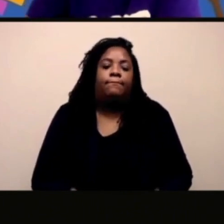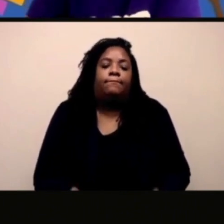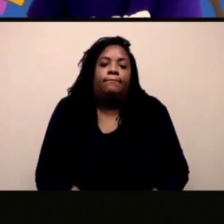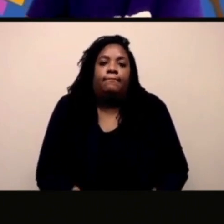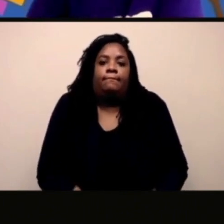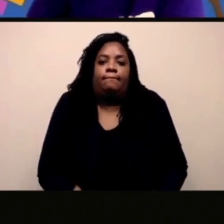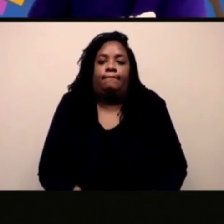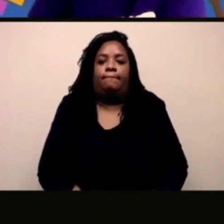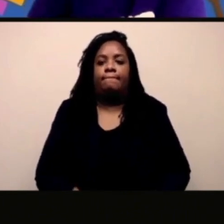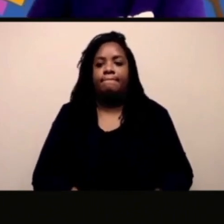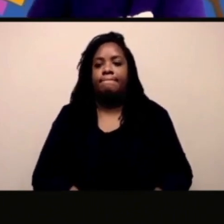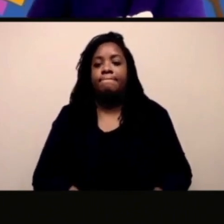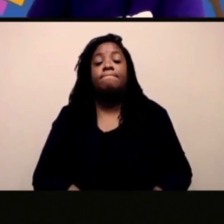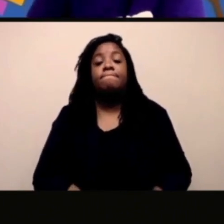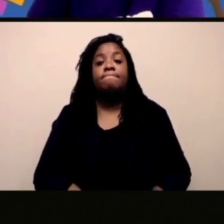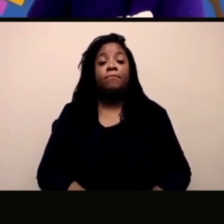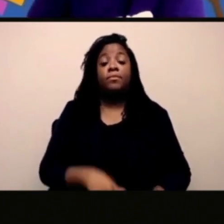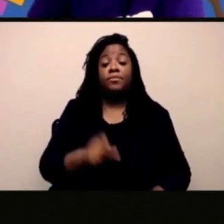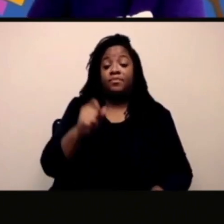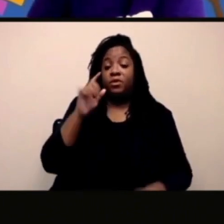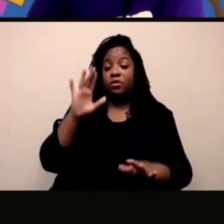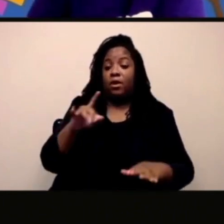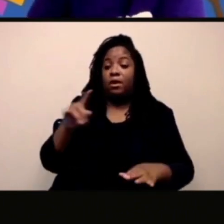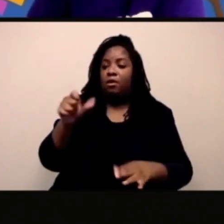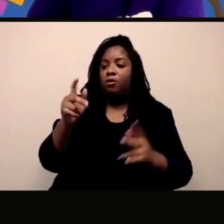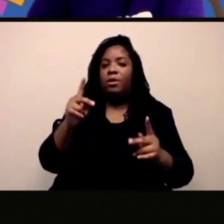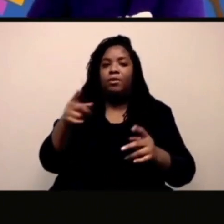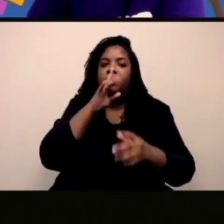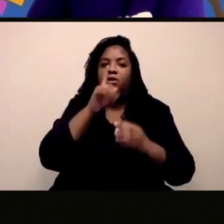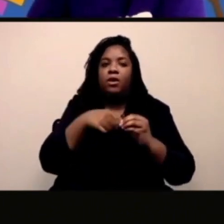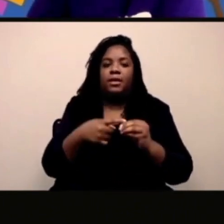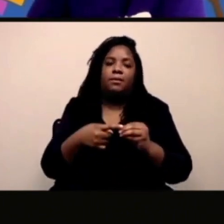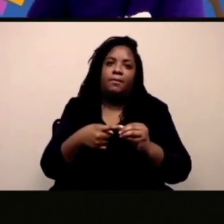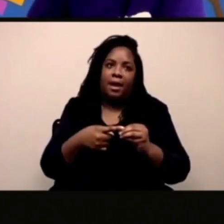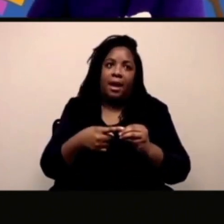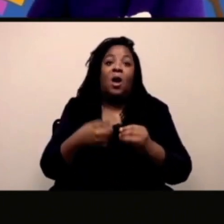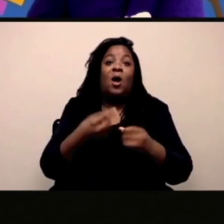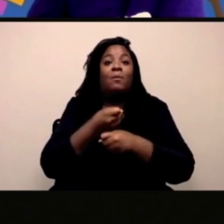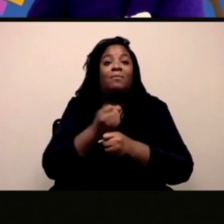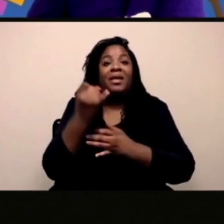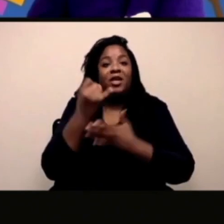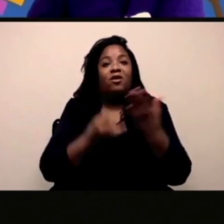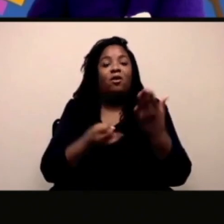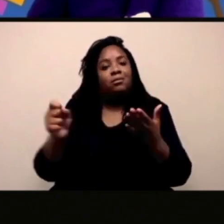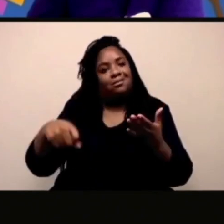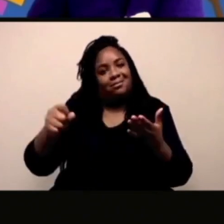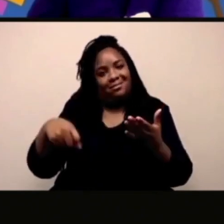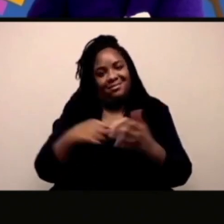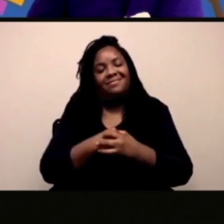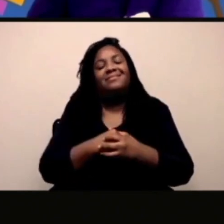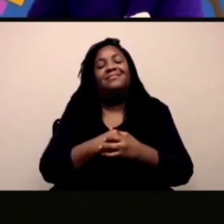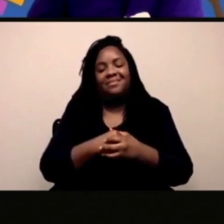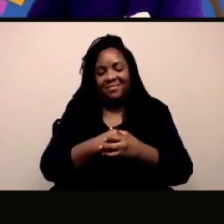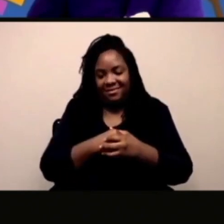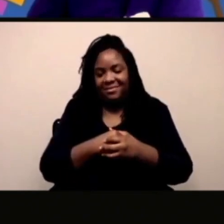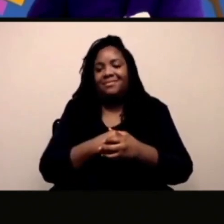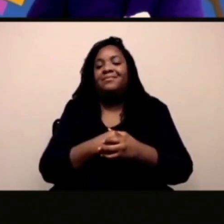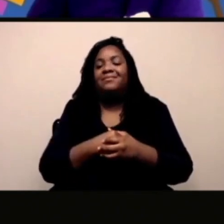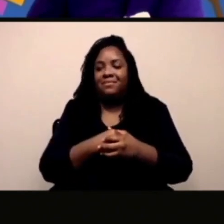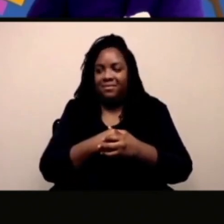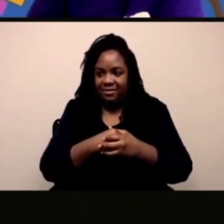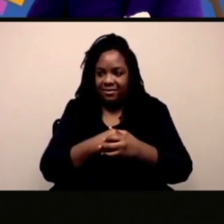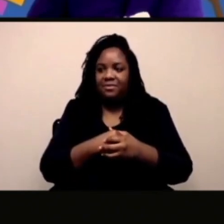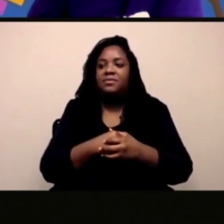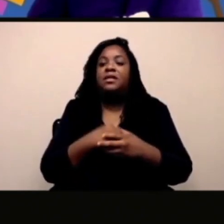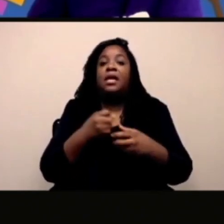Yeah, that's great. I'm also looking at the chat and some people are talking about making art. Absolutely. Expressing art